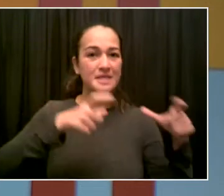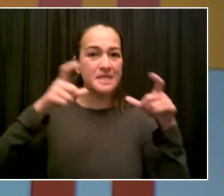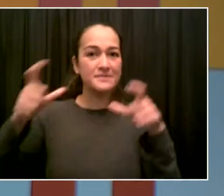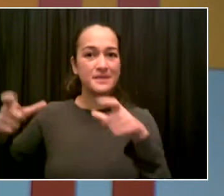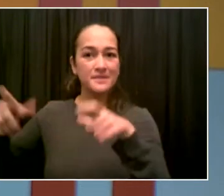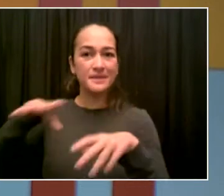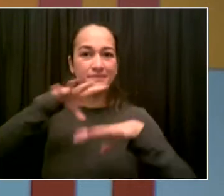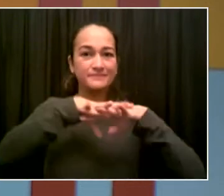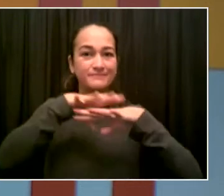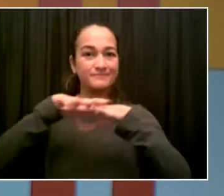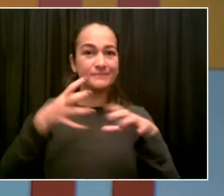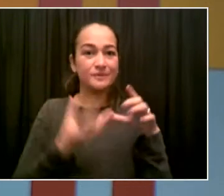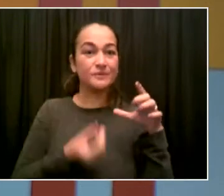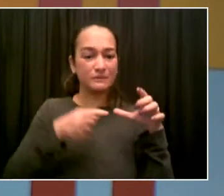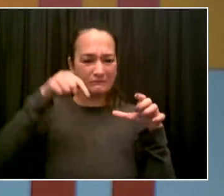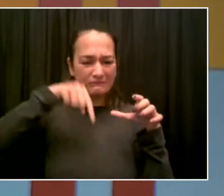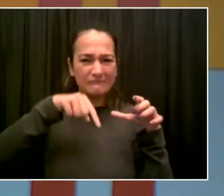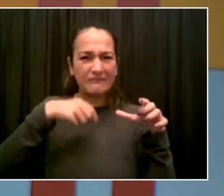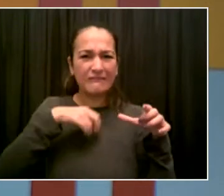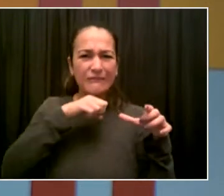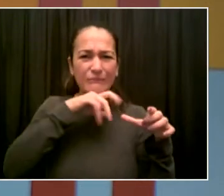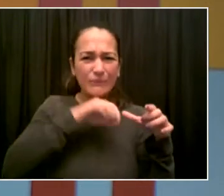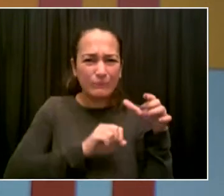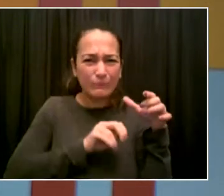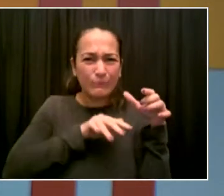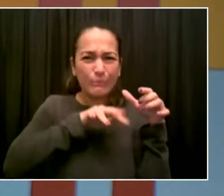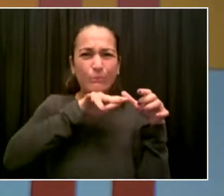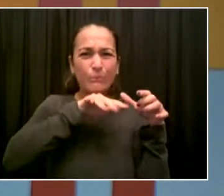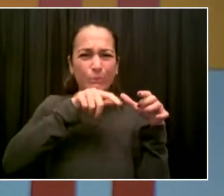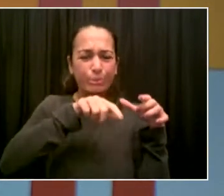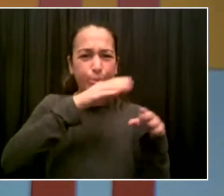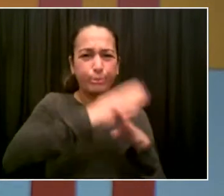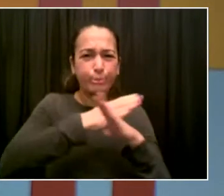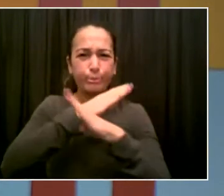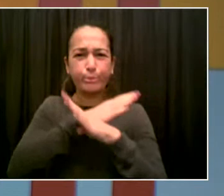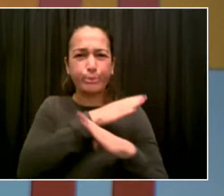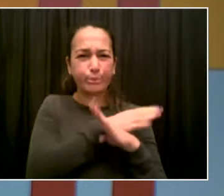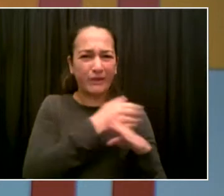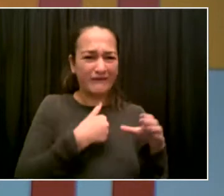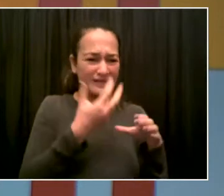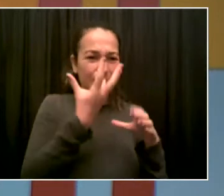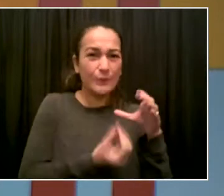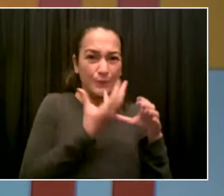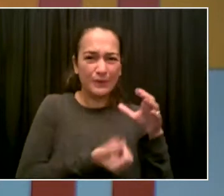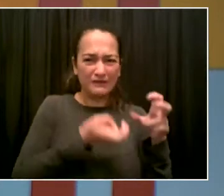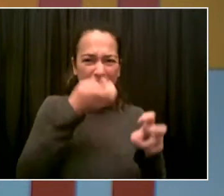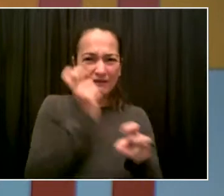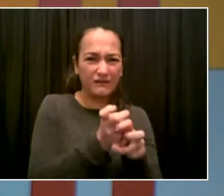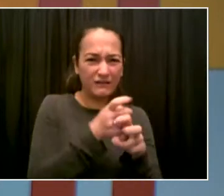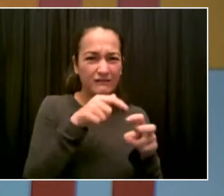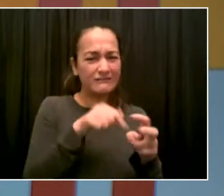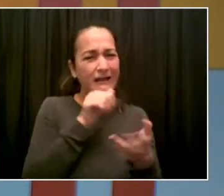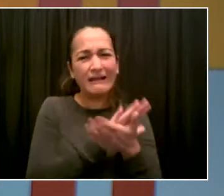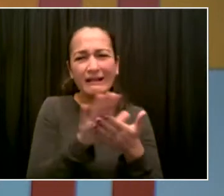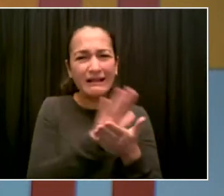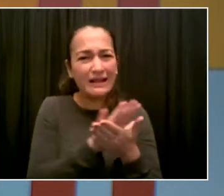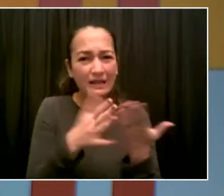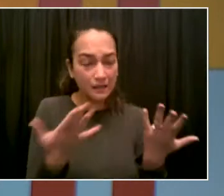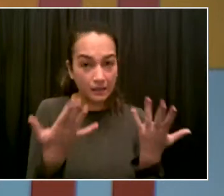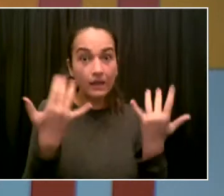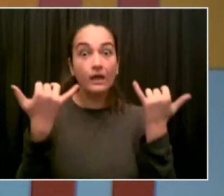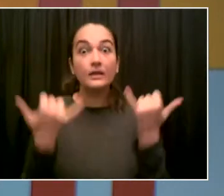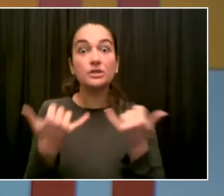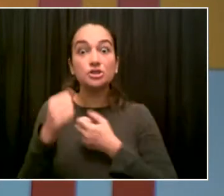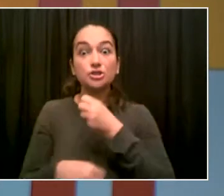you why, considering we know that is a major contributor to flooded streets. Yeah, Katie, I would